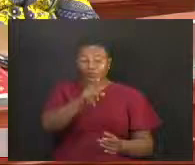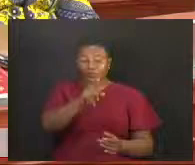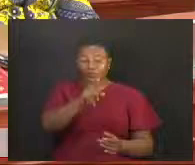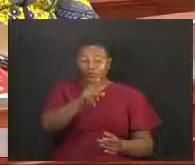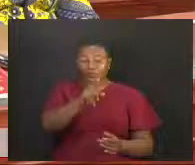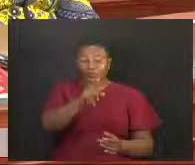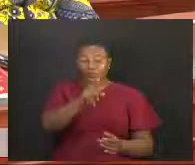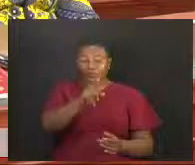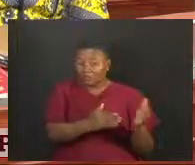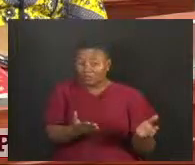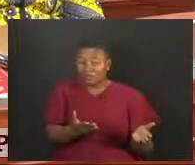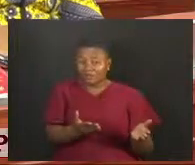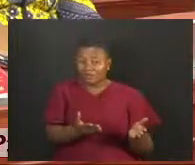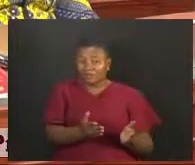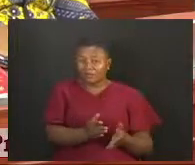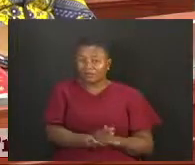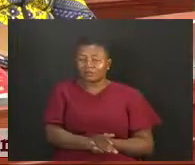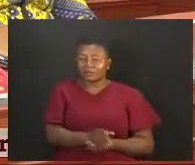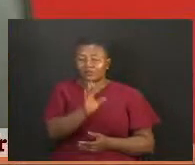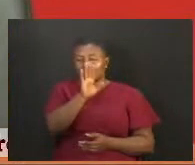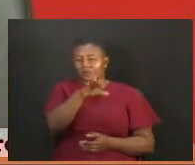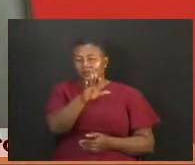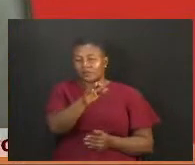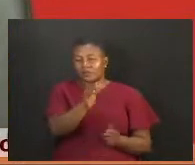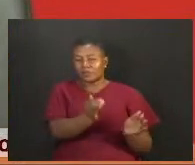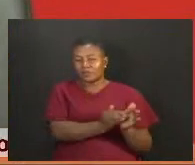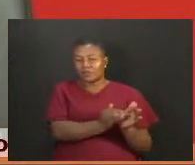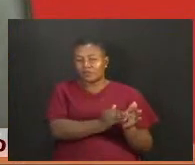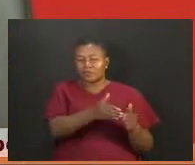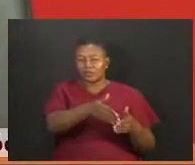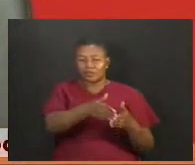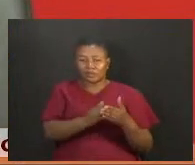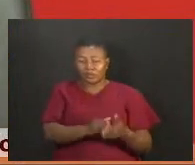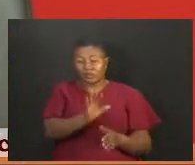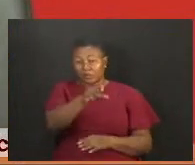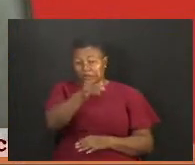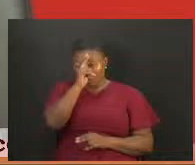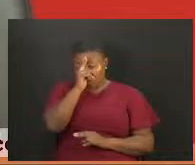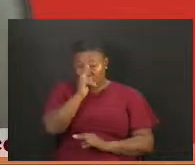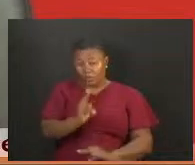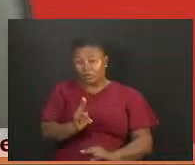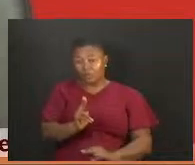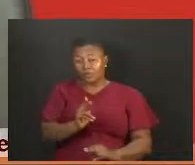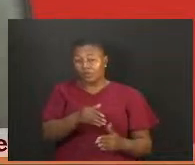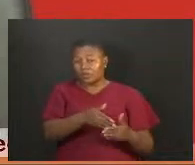rooms. Honorable Minority Leader. Honorable Minority Leader.